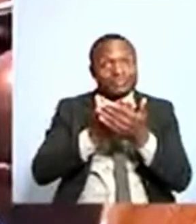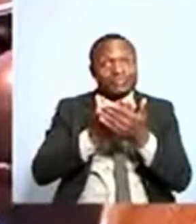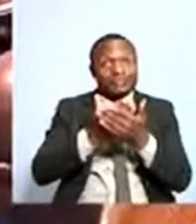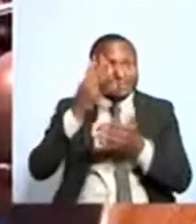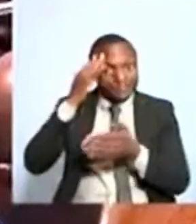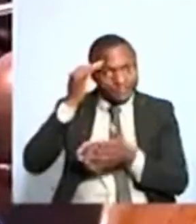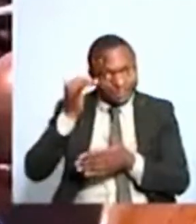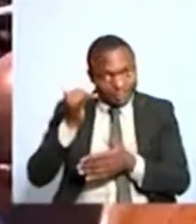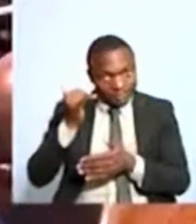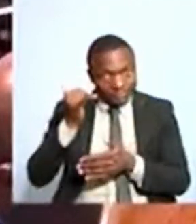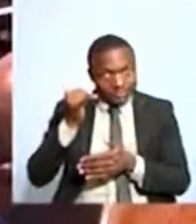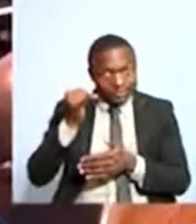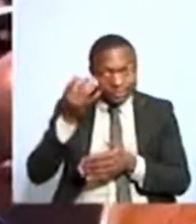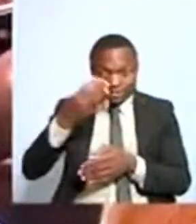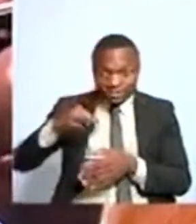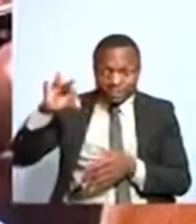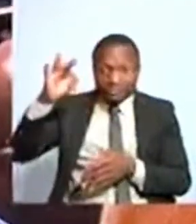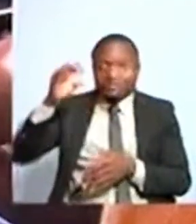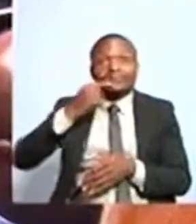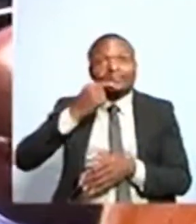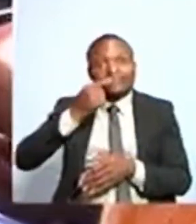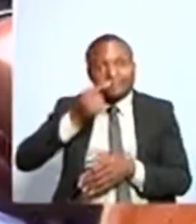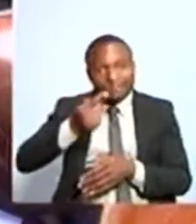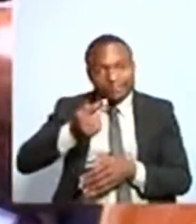why stakeholders have said,